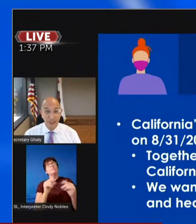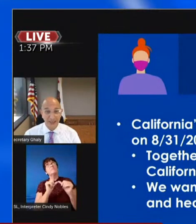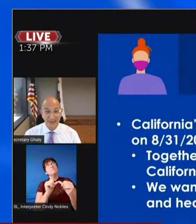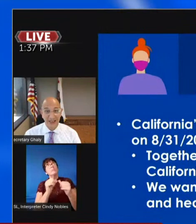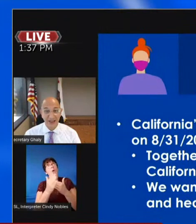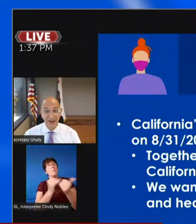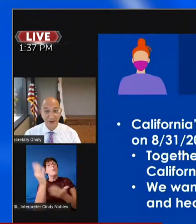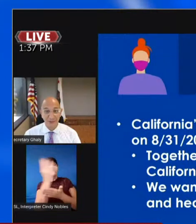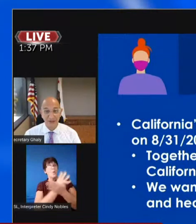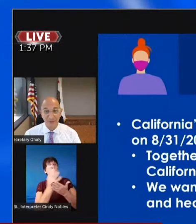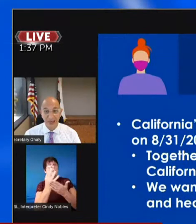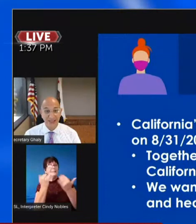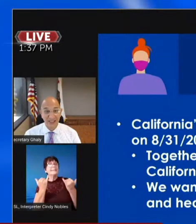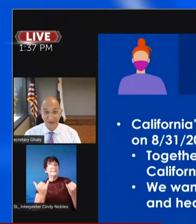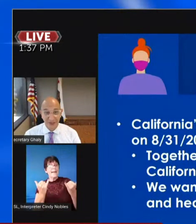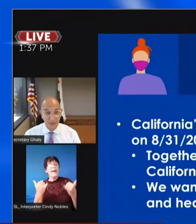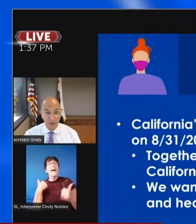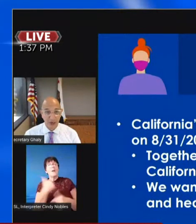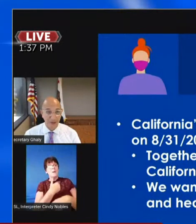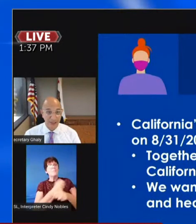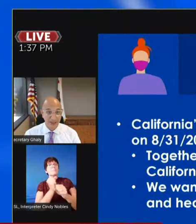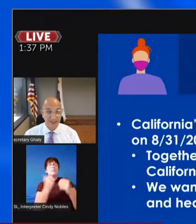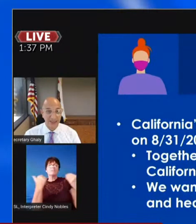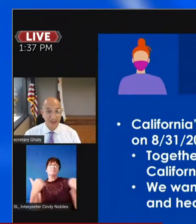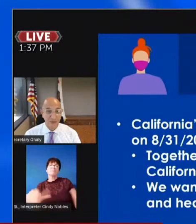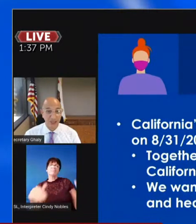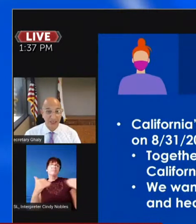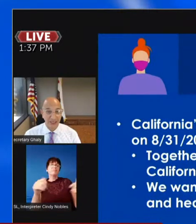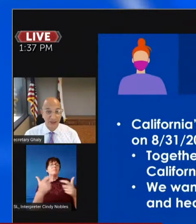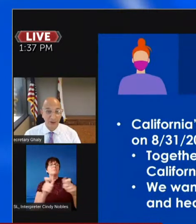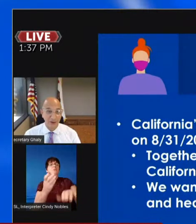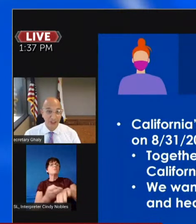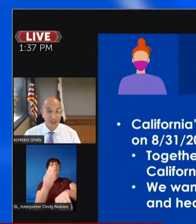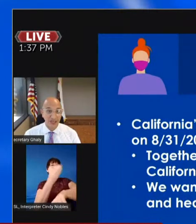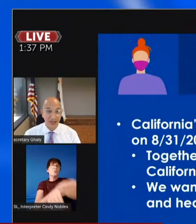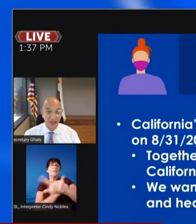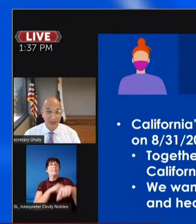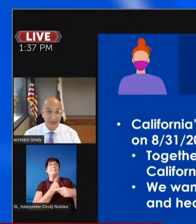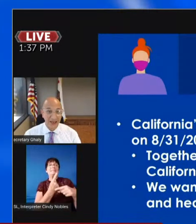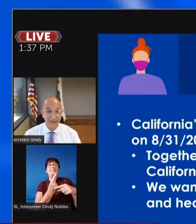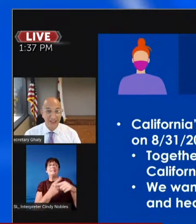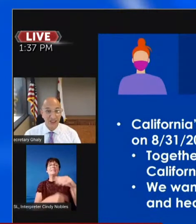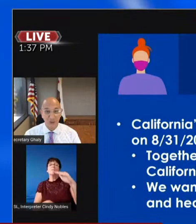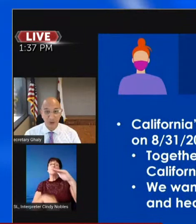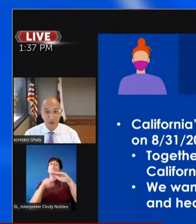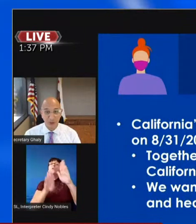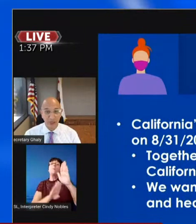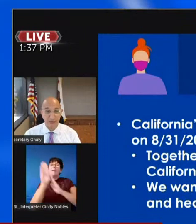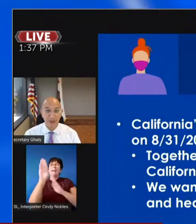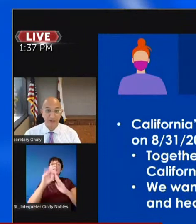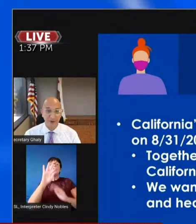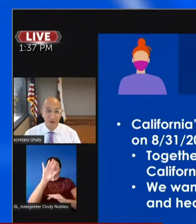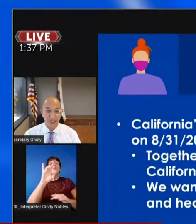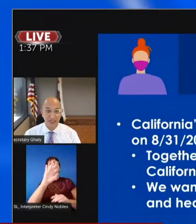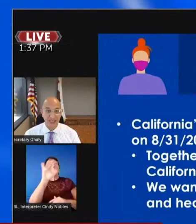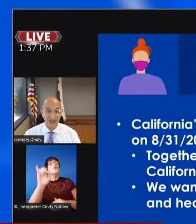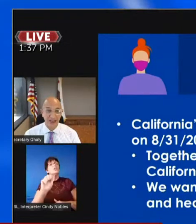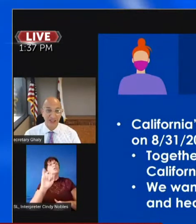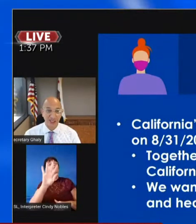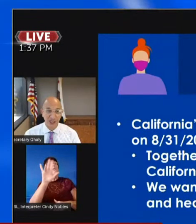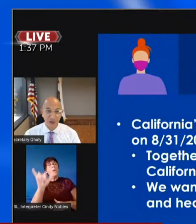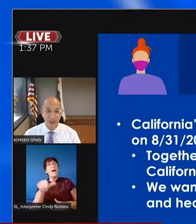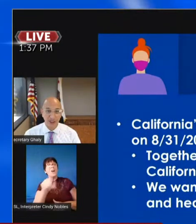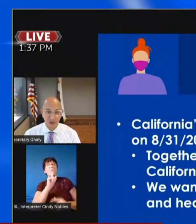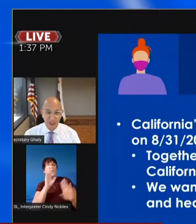4 weeks together. We've made significant progress since our peak in early July. And this new blueprint really focuses on